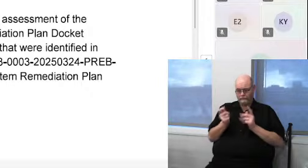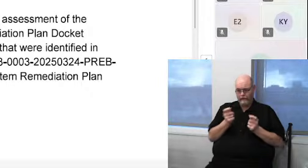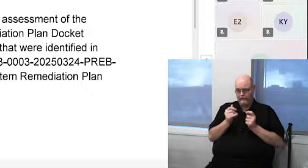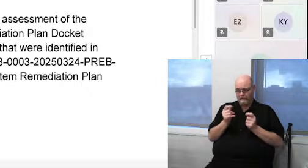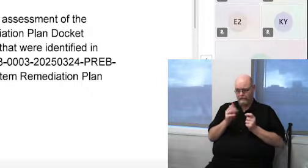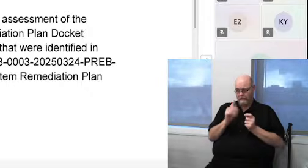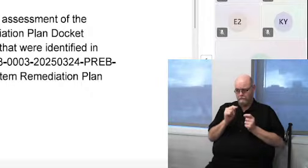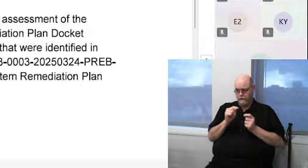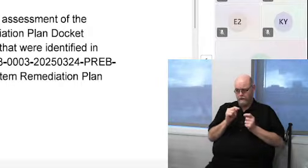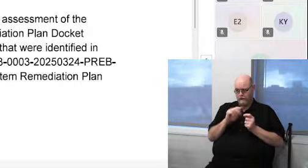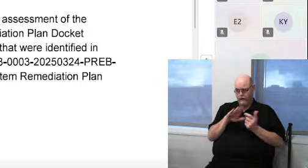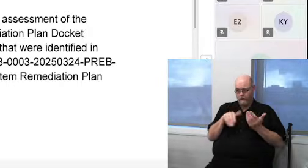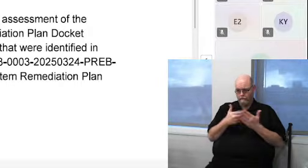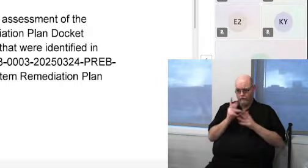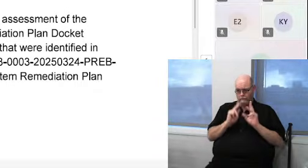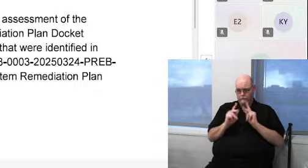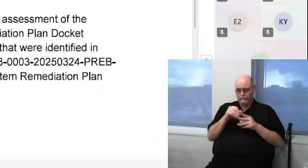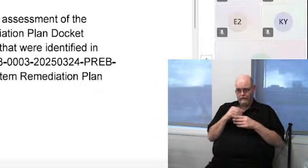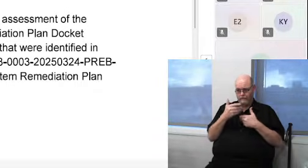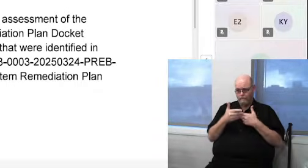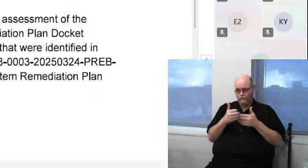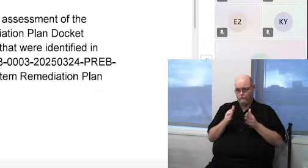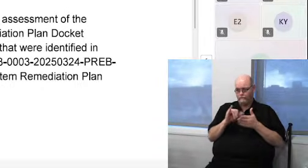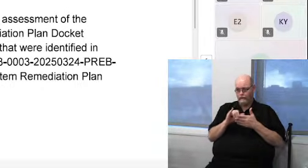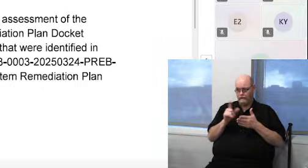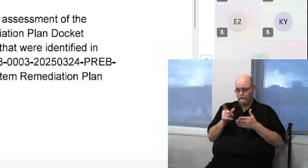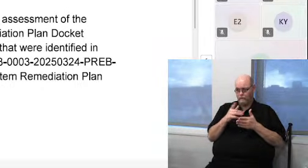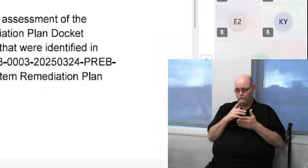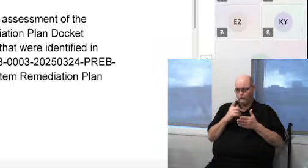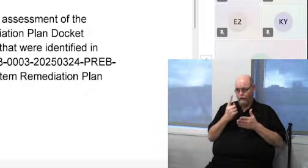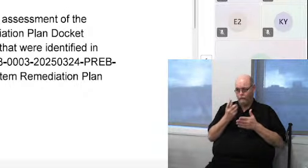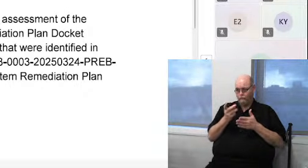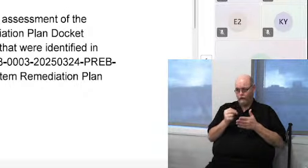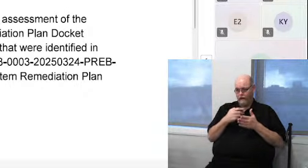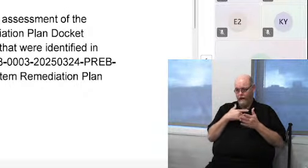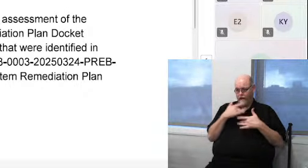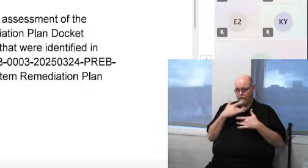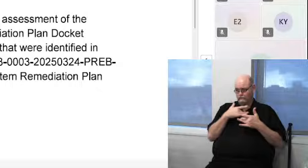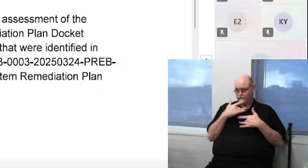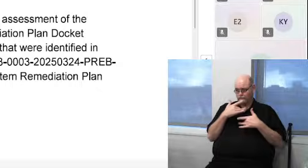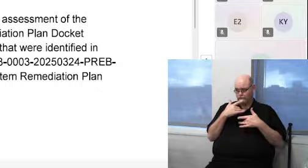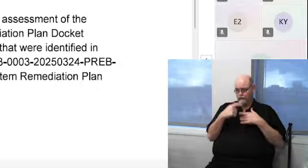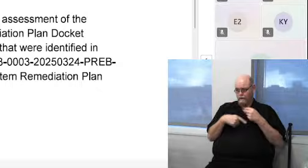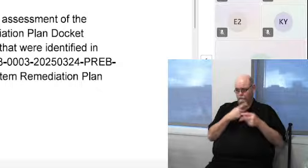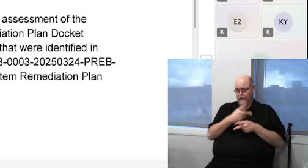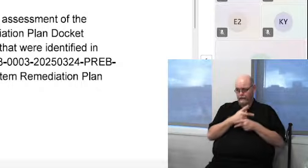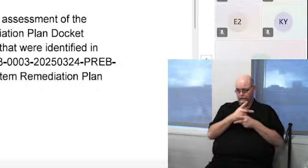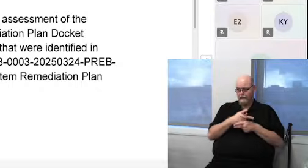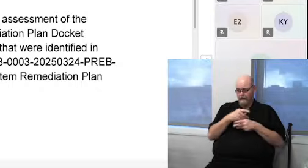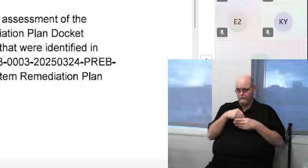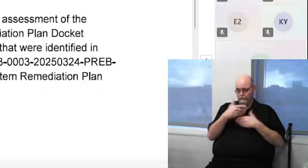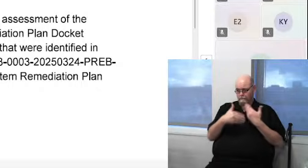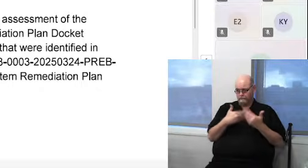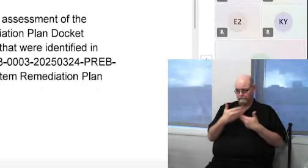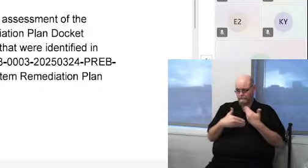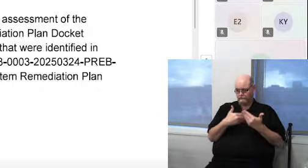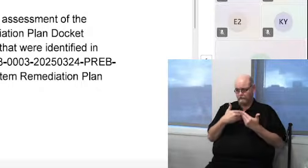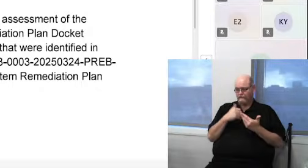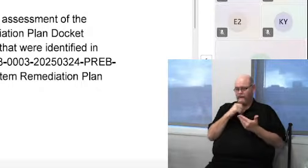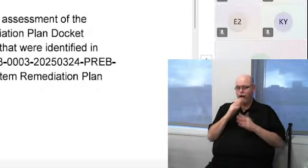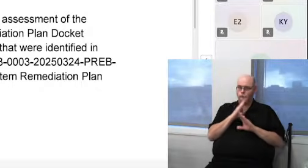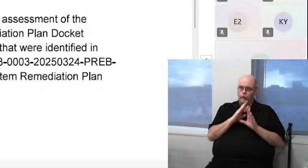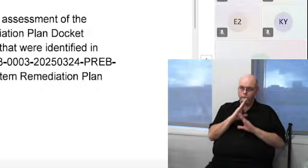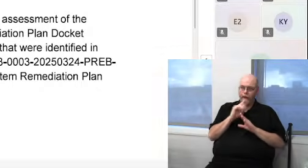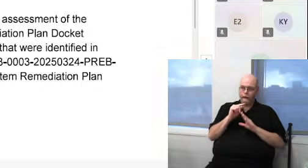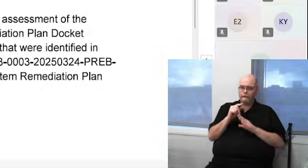some other way to handle it, but you're of all the people in the room, you're the one that I worry about when I try to show care in